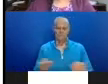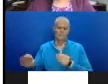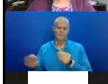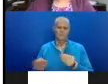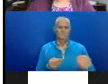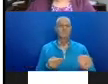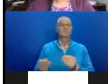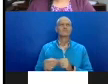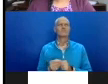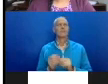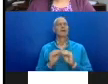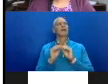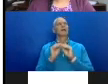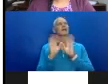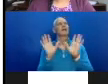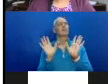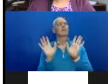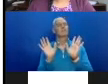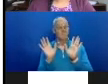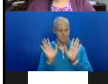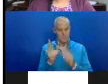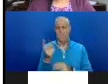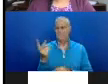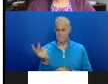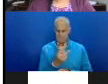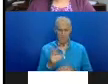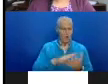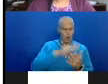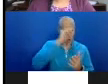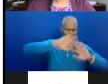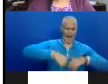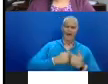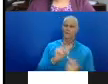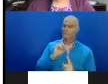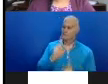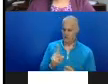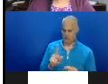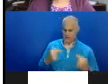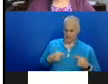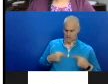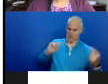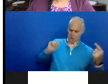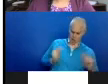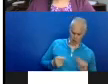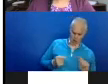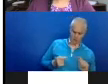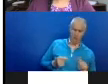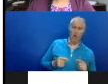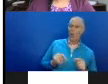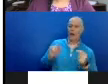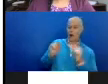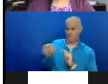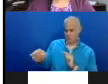so I want to be clear here. What both parties are learning is how to respond when I've been harmed and how do I respond when I've harmed others.